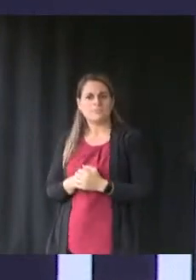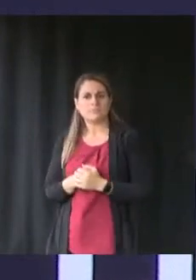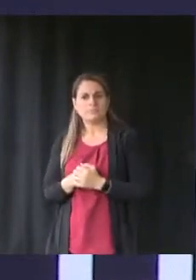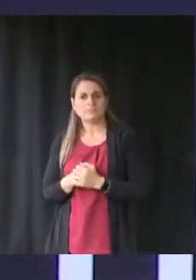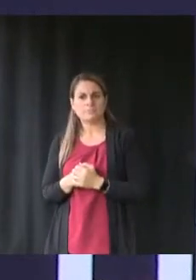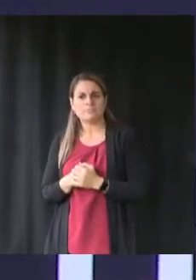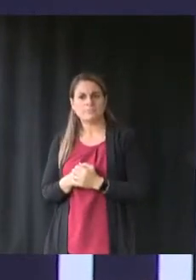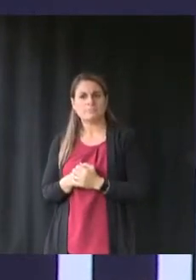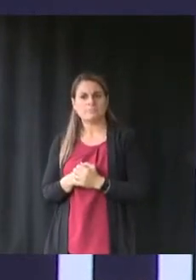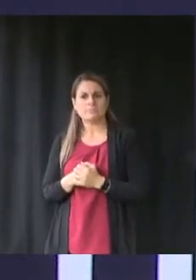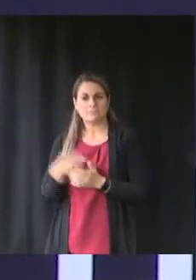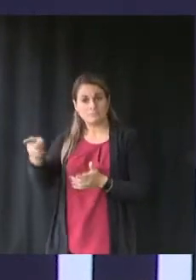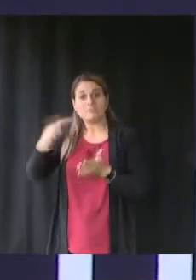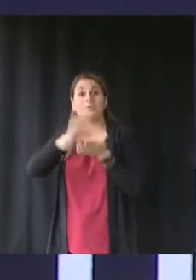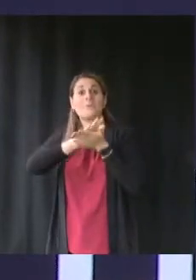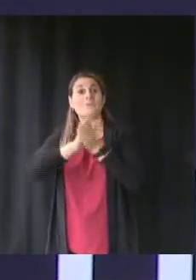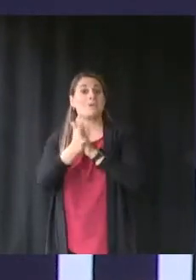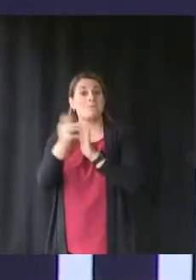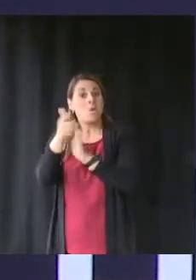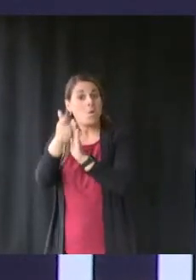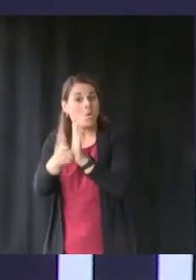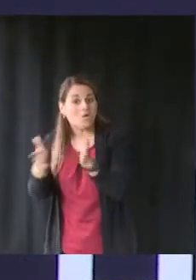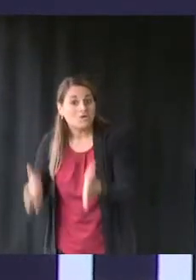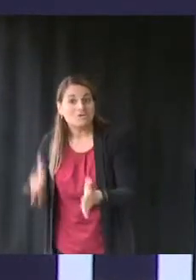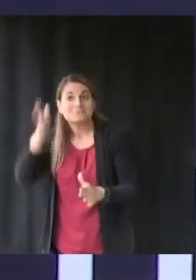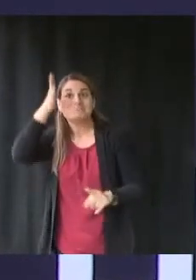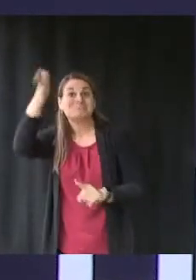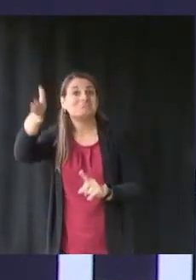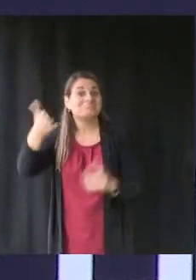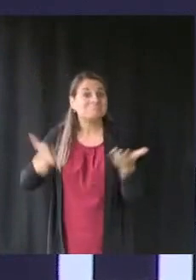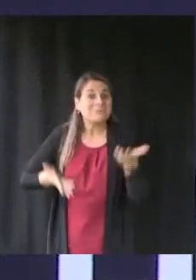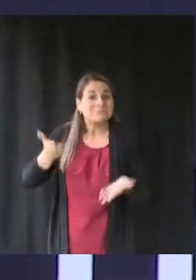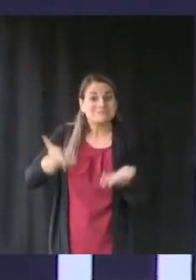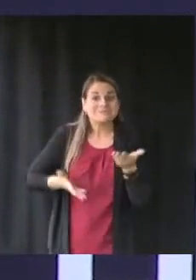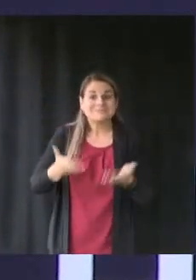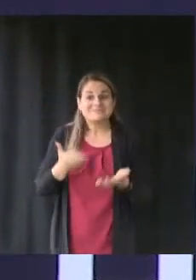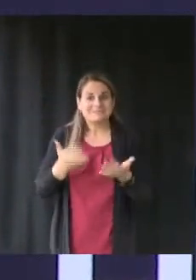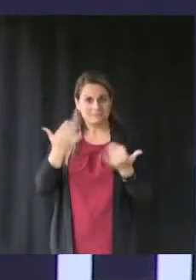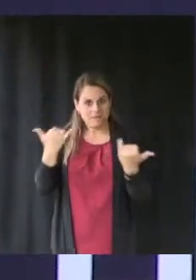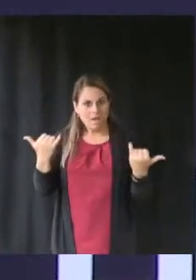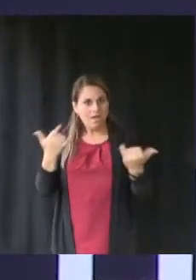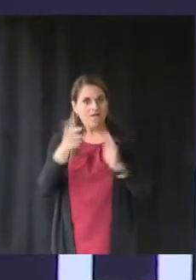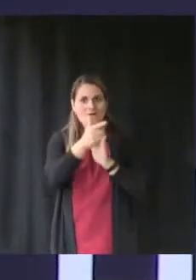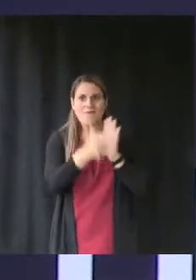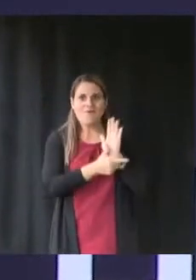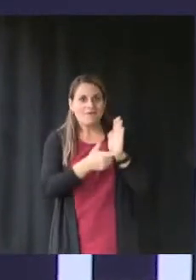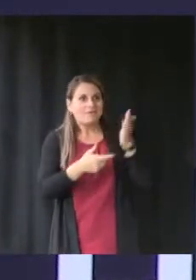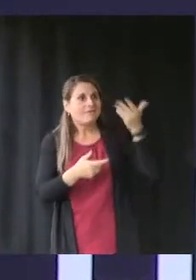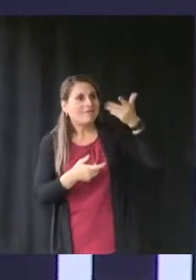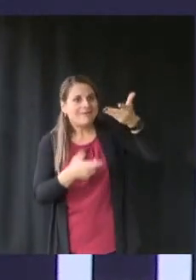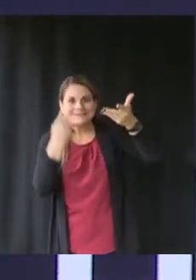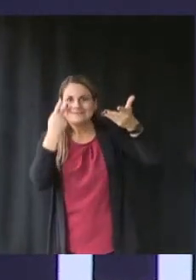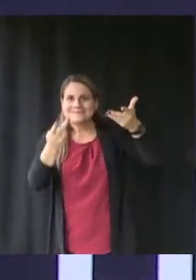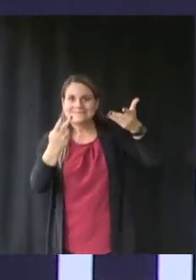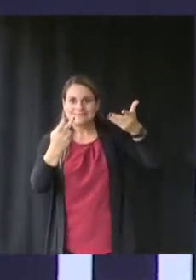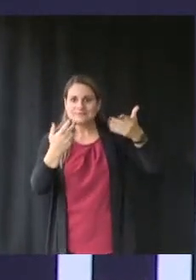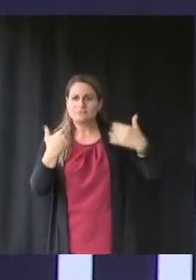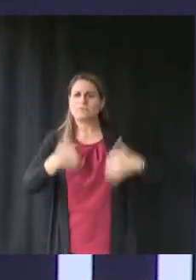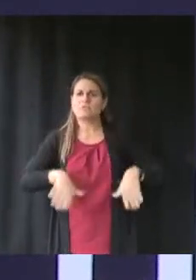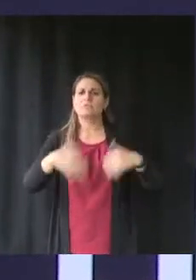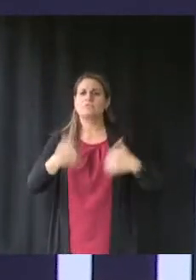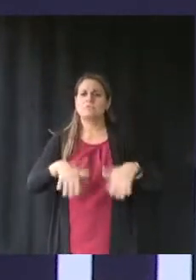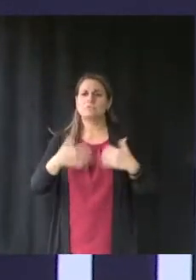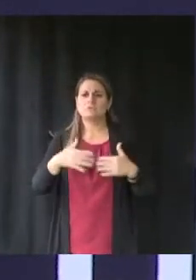the precedents and call upon the law that we make here at Nuremberg." Today we gather on the campus of a great American